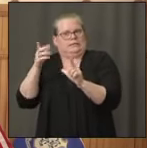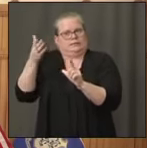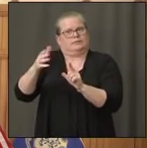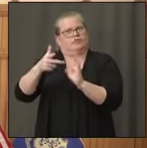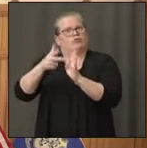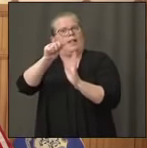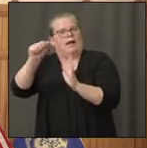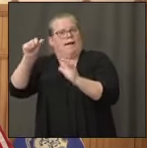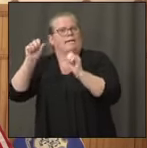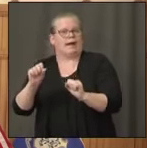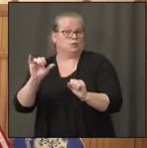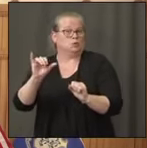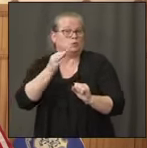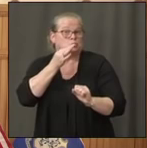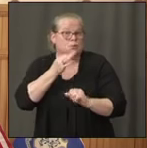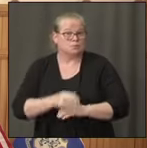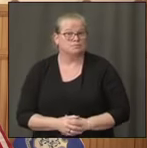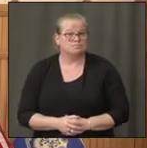NBC, Connecticut.